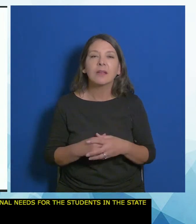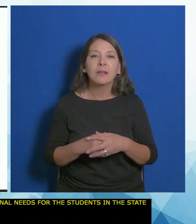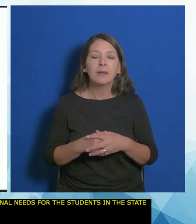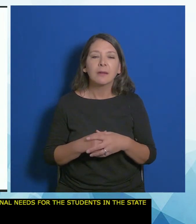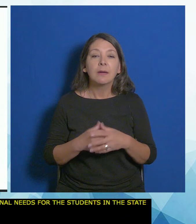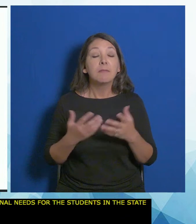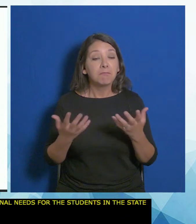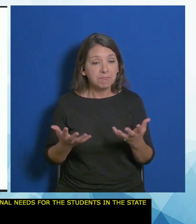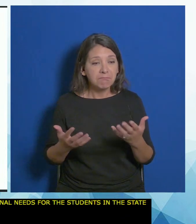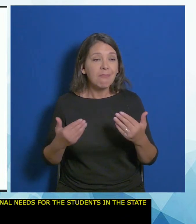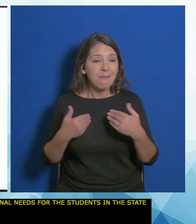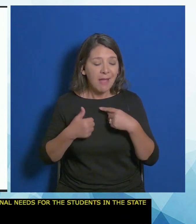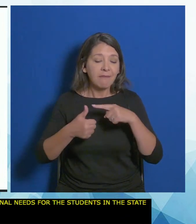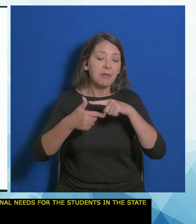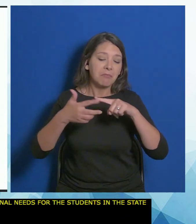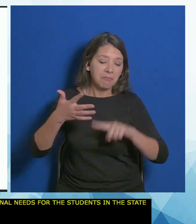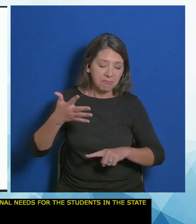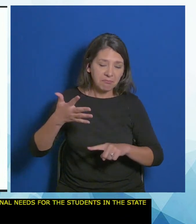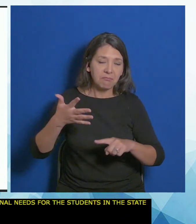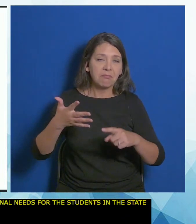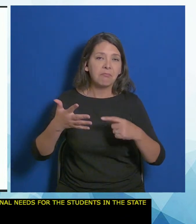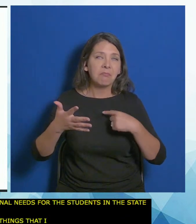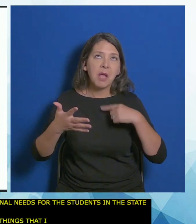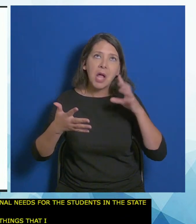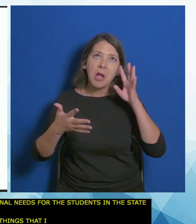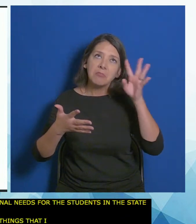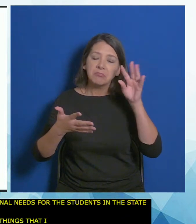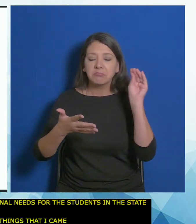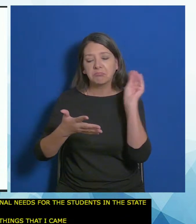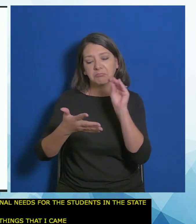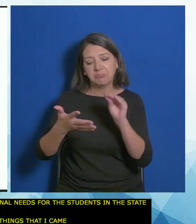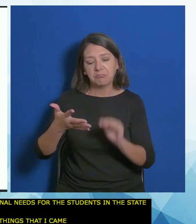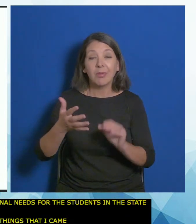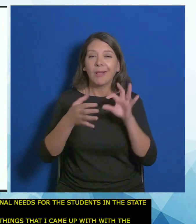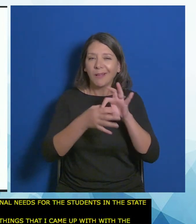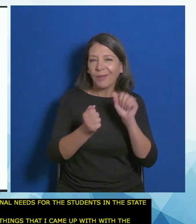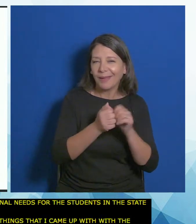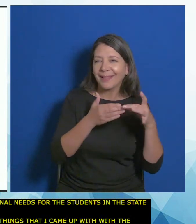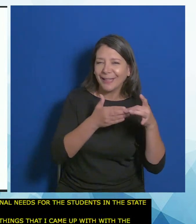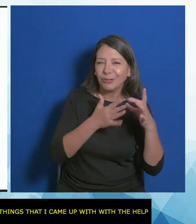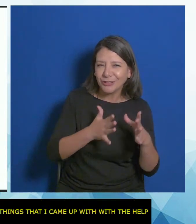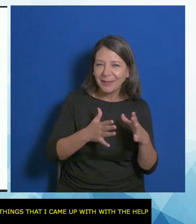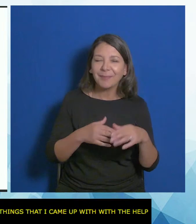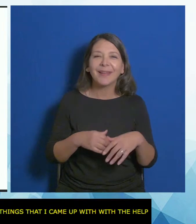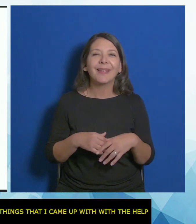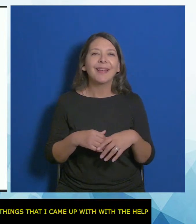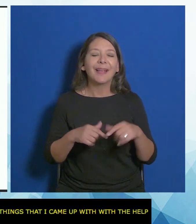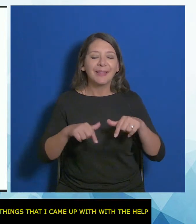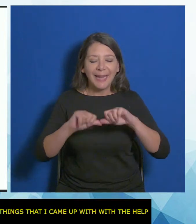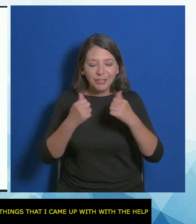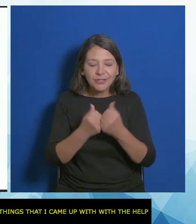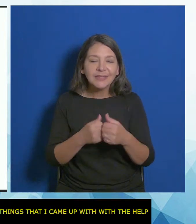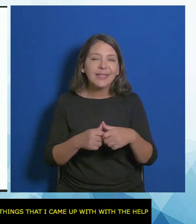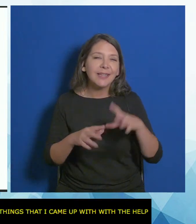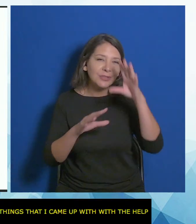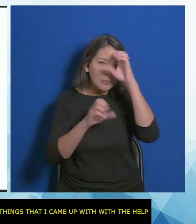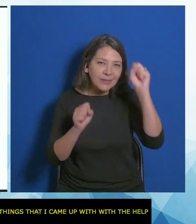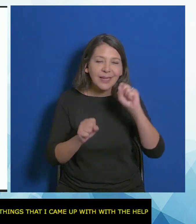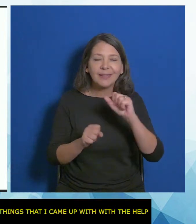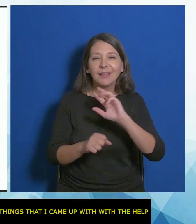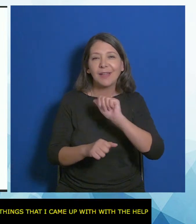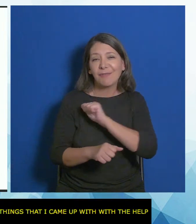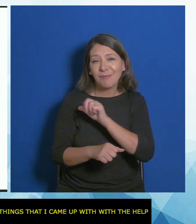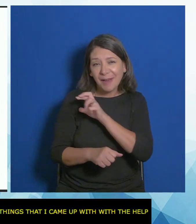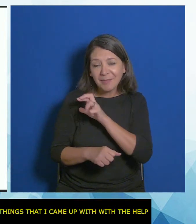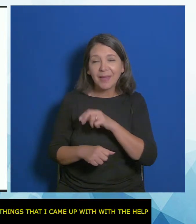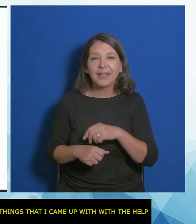that I came up with the help of the leadership of the agency as well as Superintendent Reichman,